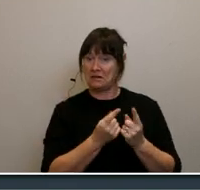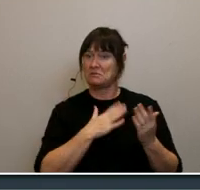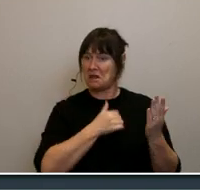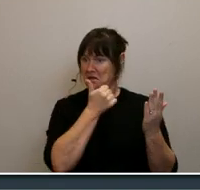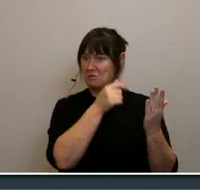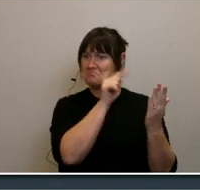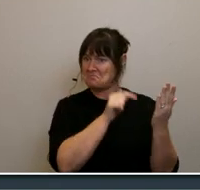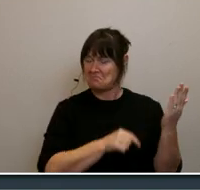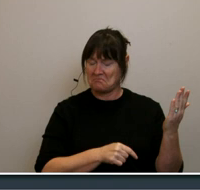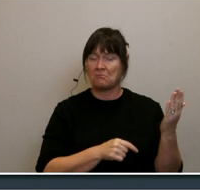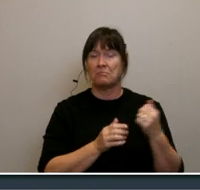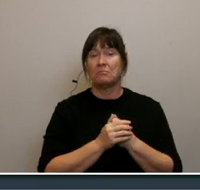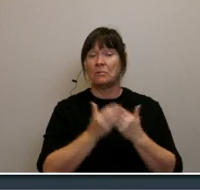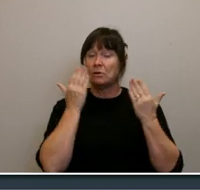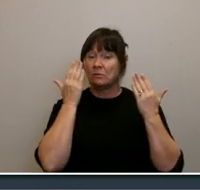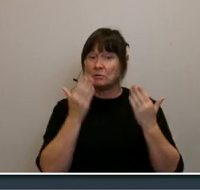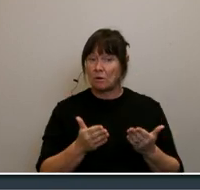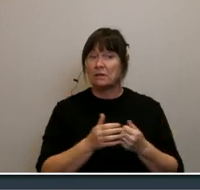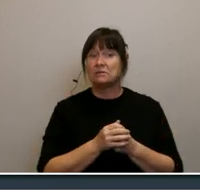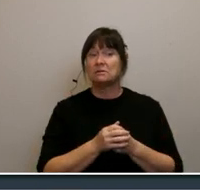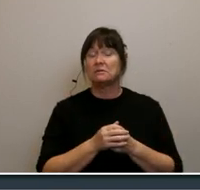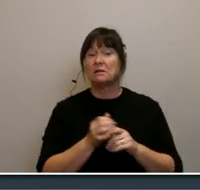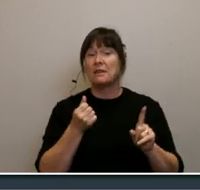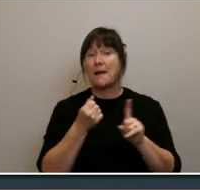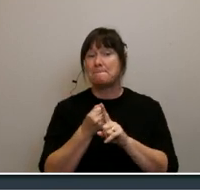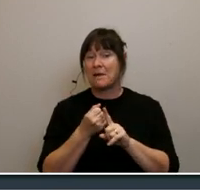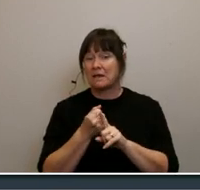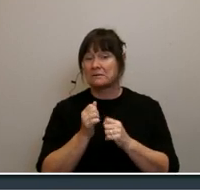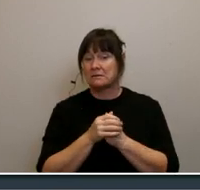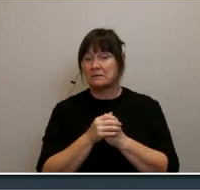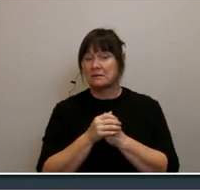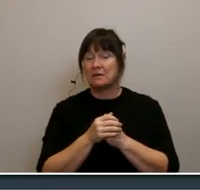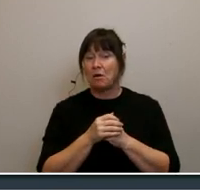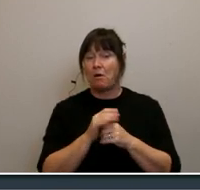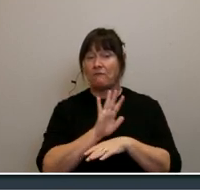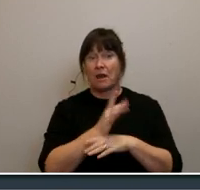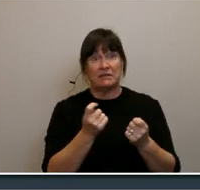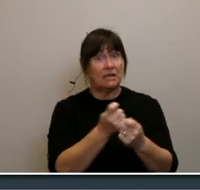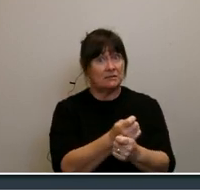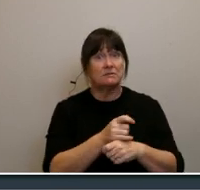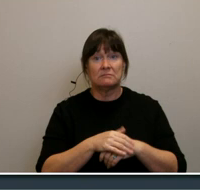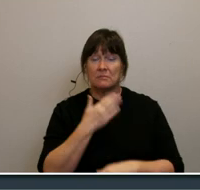You acknowledge quite clearly the effects and future we confront it with climate change,